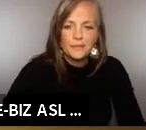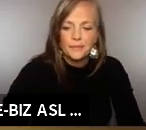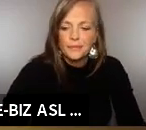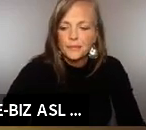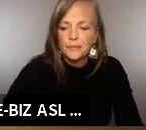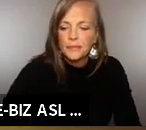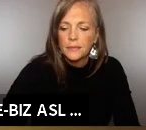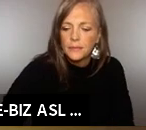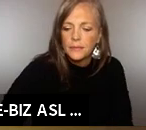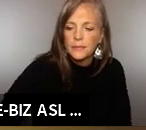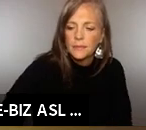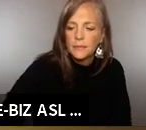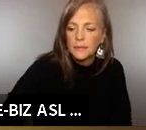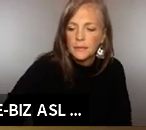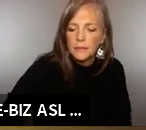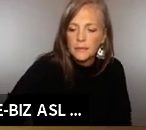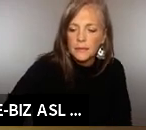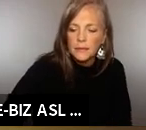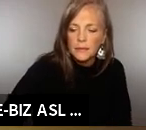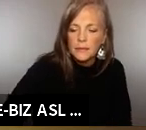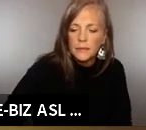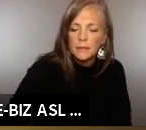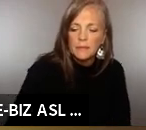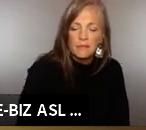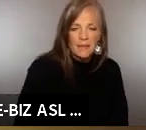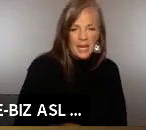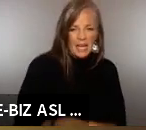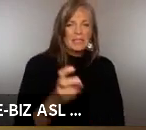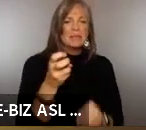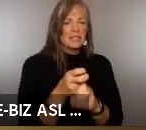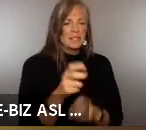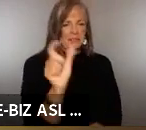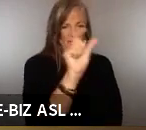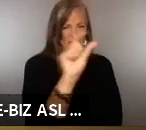The Zoom format. I love theater, I think, as